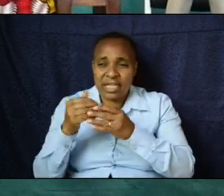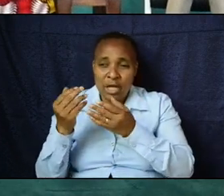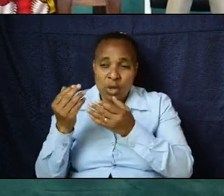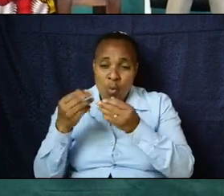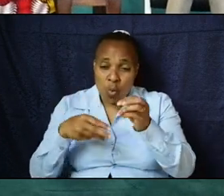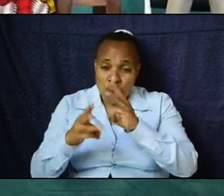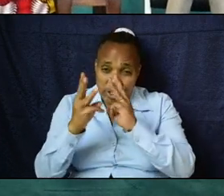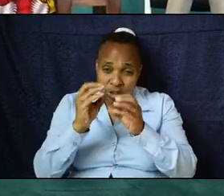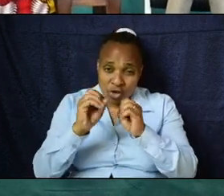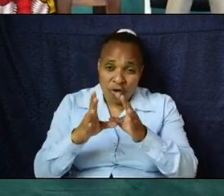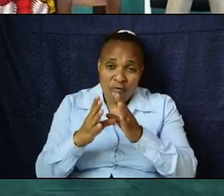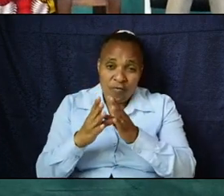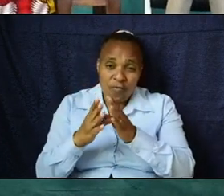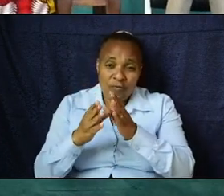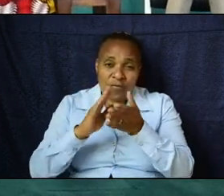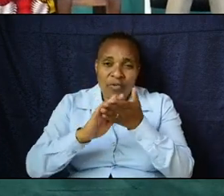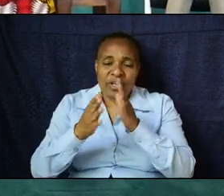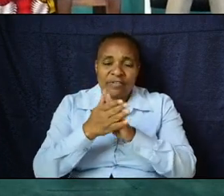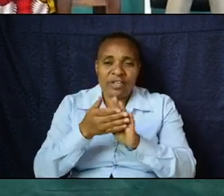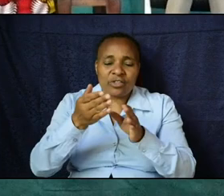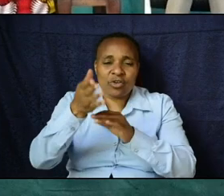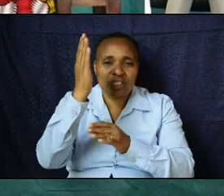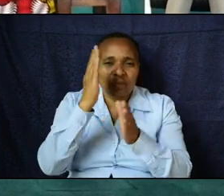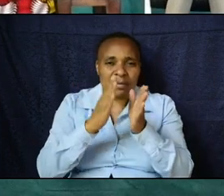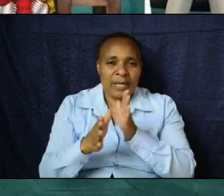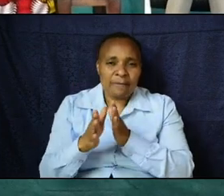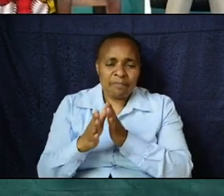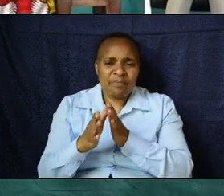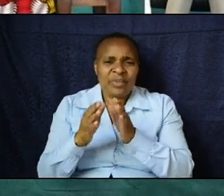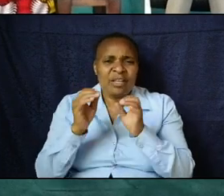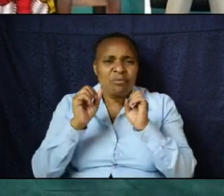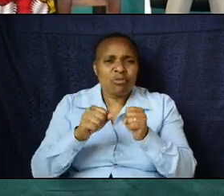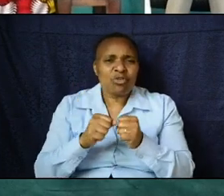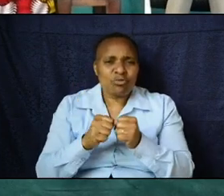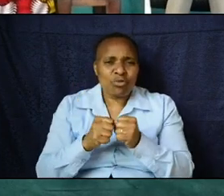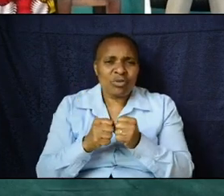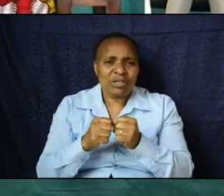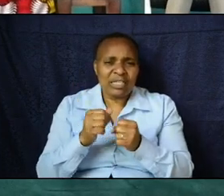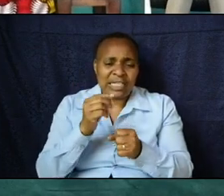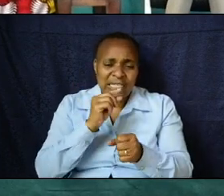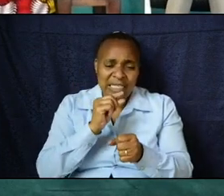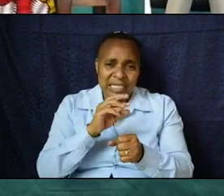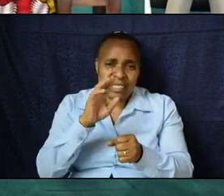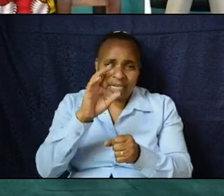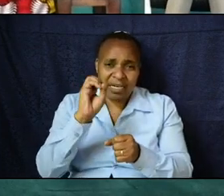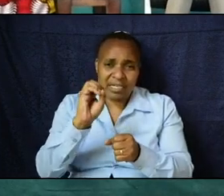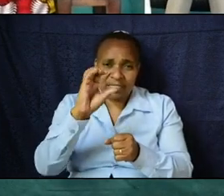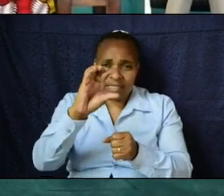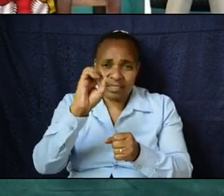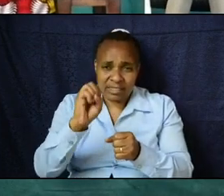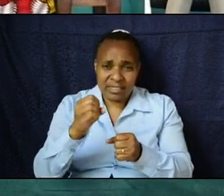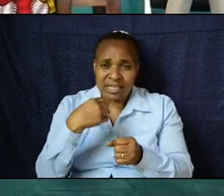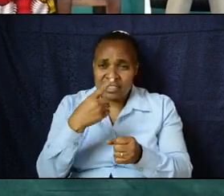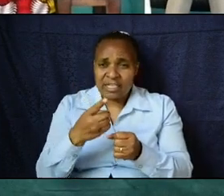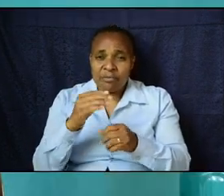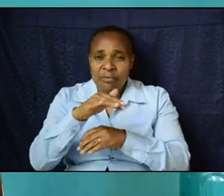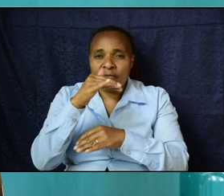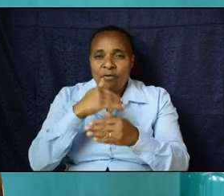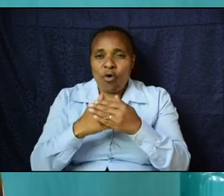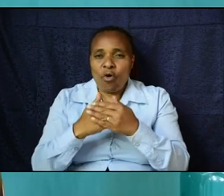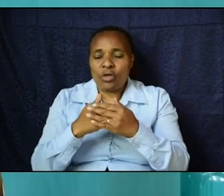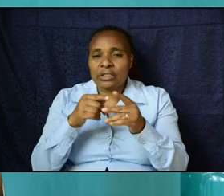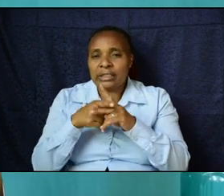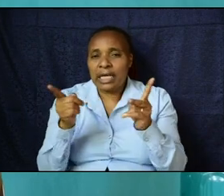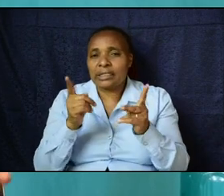forgiveness? God's plan. Mm-hmm. Yes, Ed Grace had said before, as we were starting the lesson, you